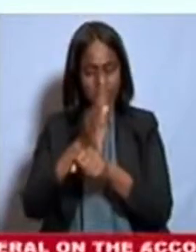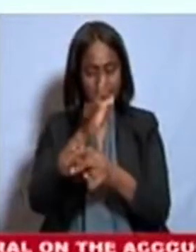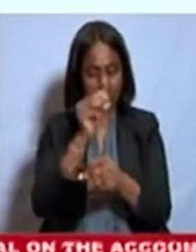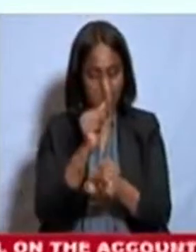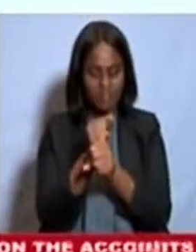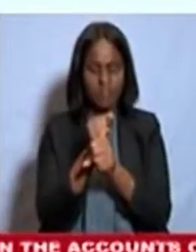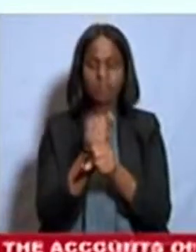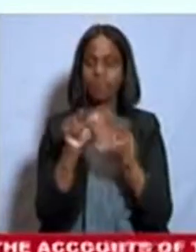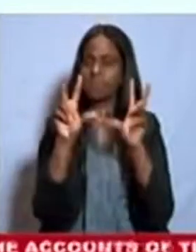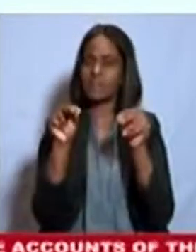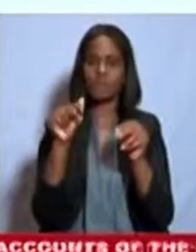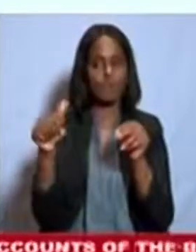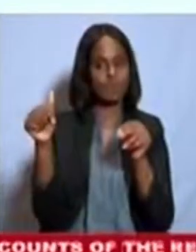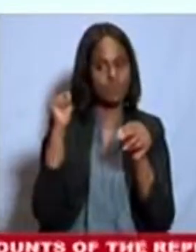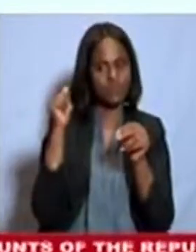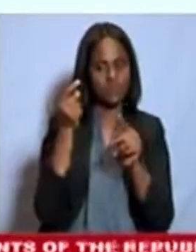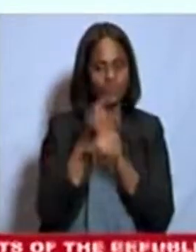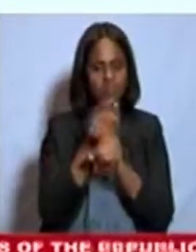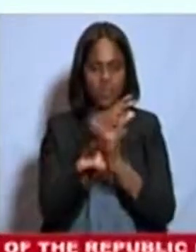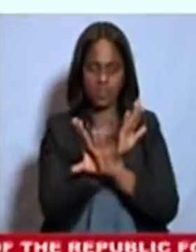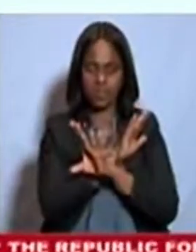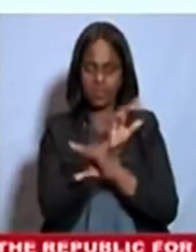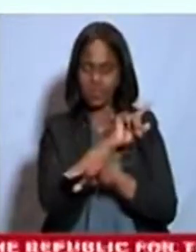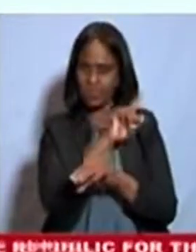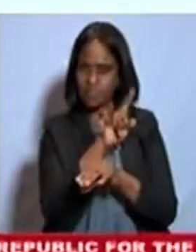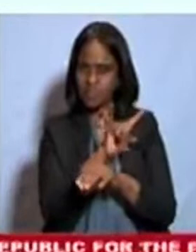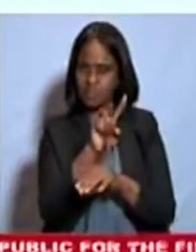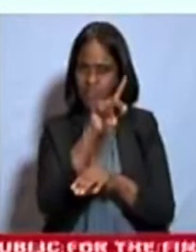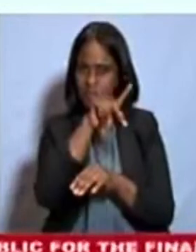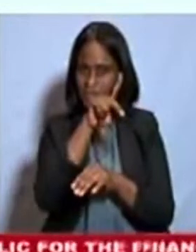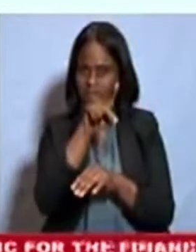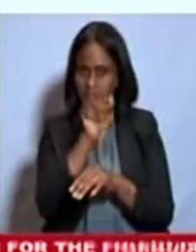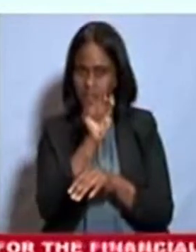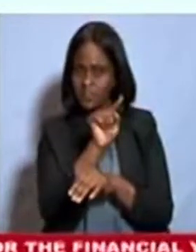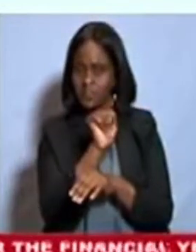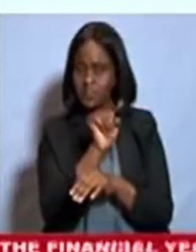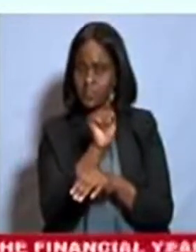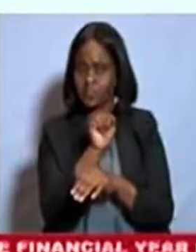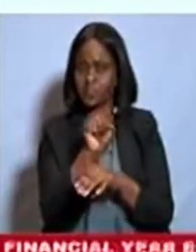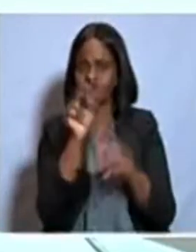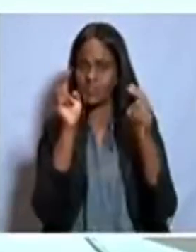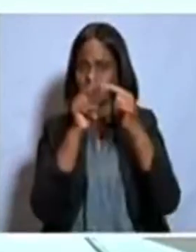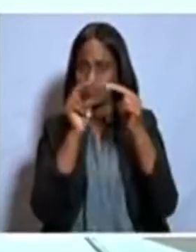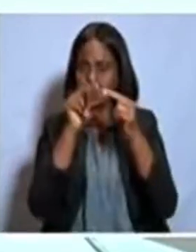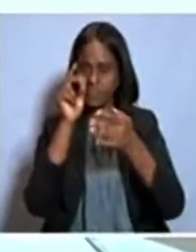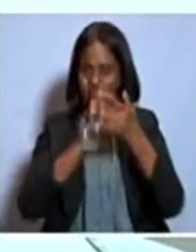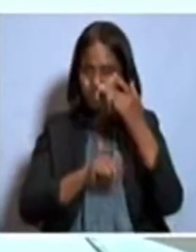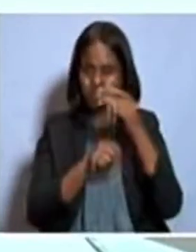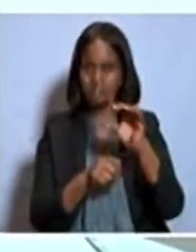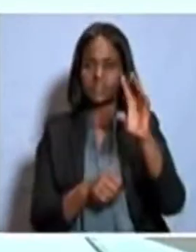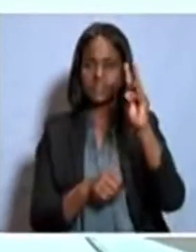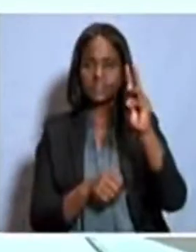obtaining a no objection from the Zambia Public Procurement Authority at a contract sum of